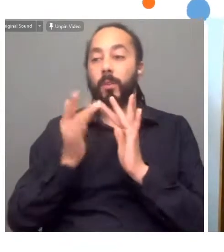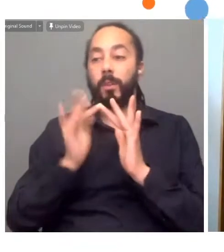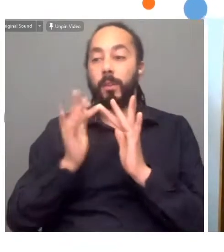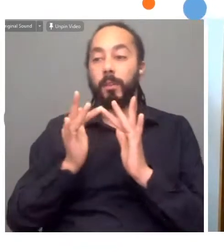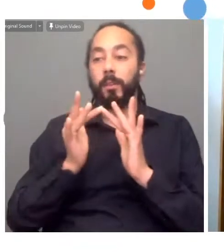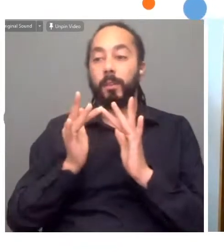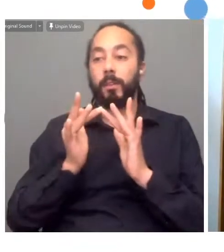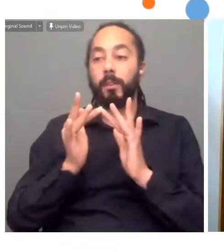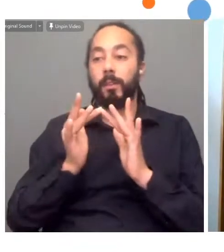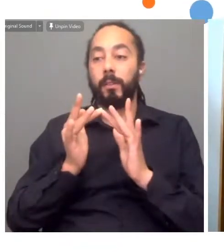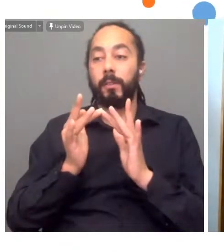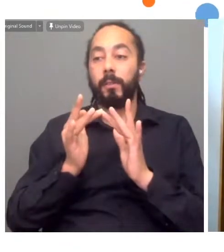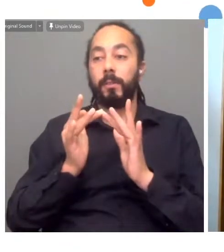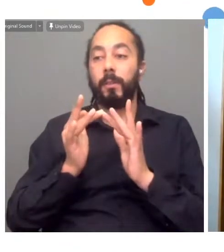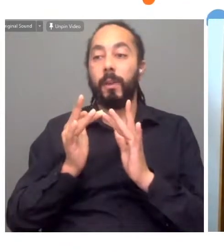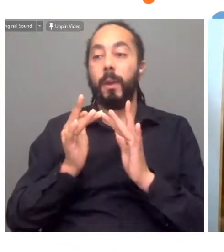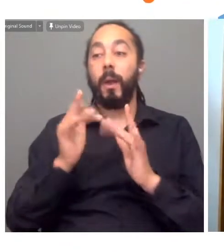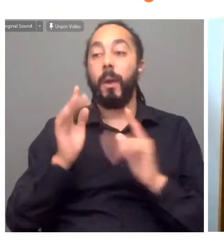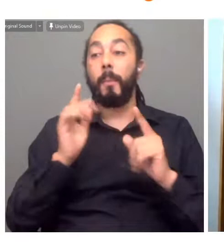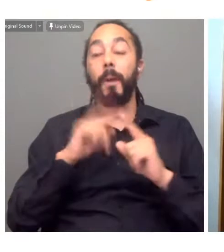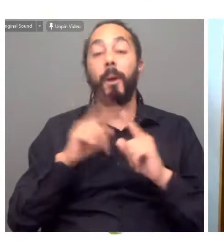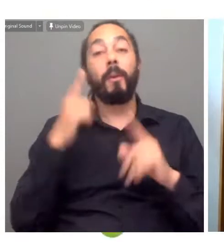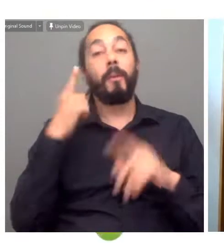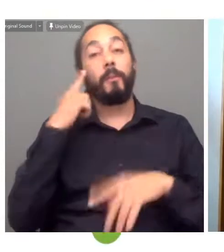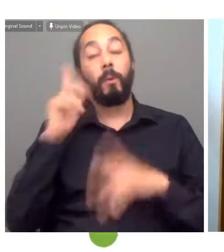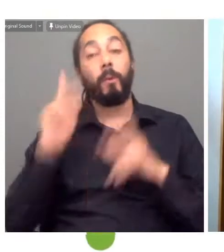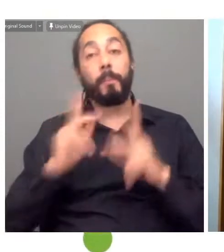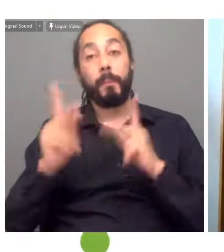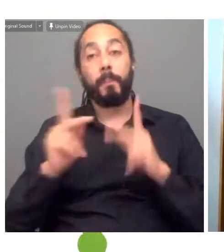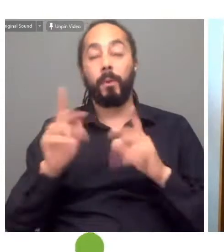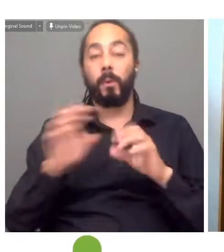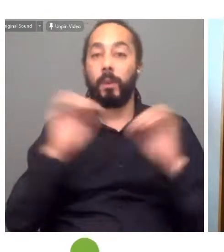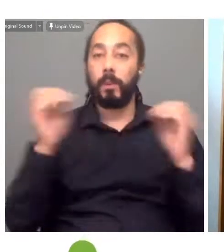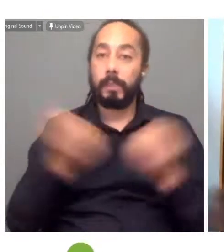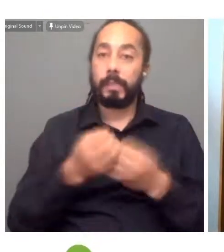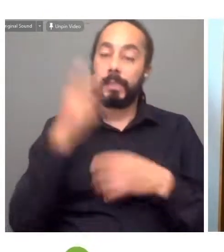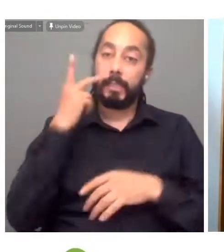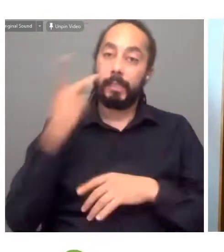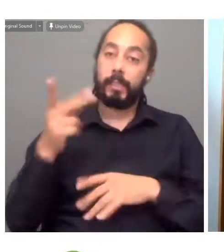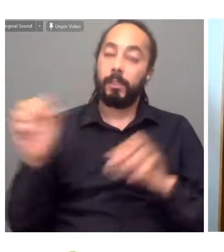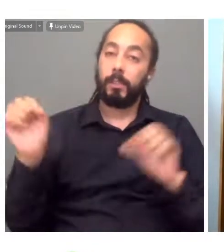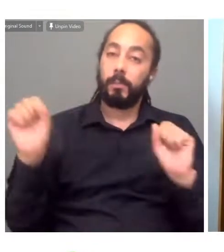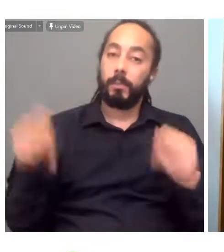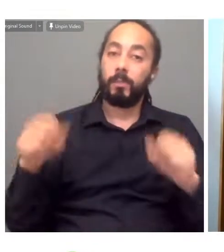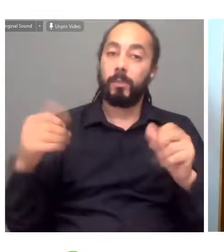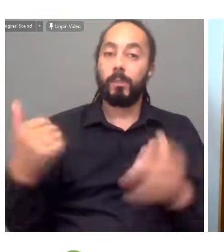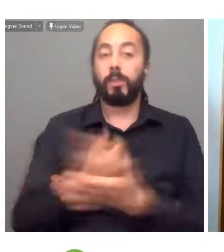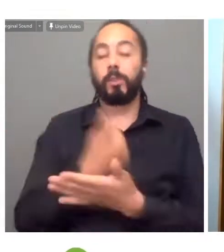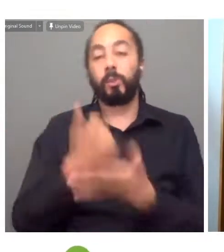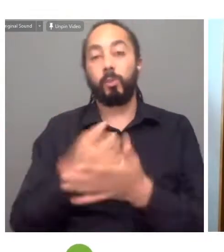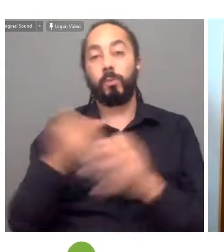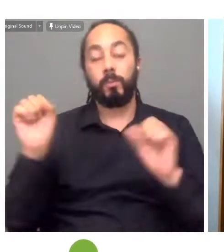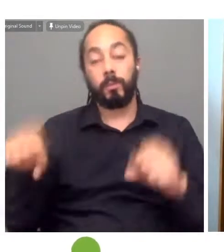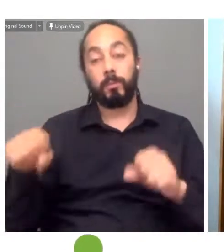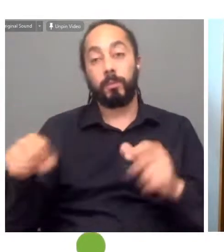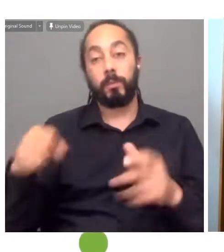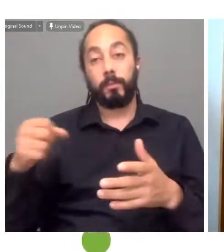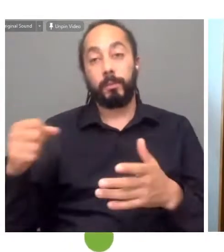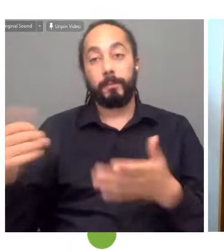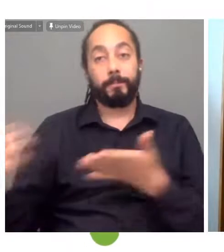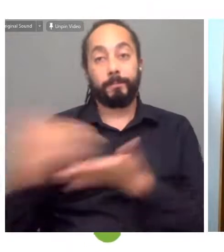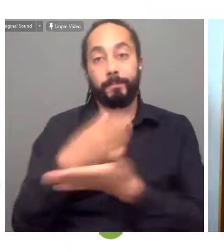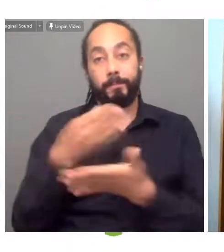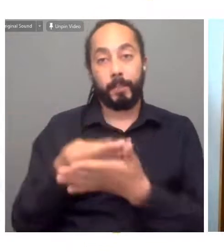but for those organizations who see this as an avenue, as a new stream, and who want to